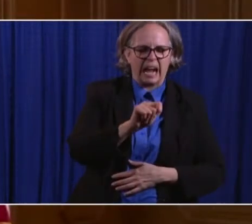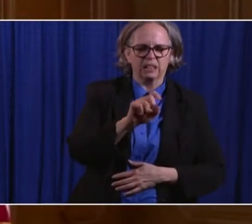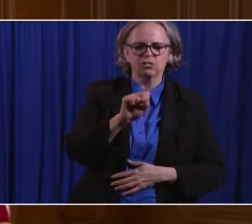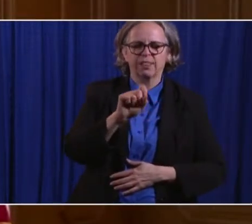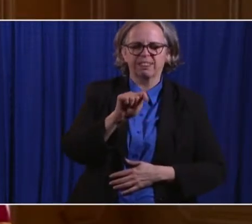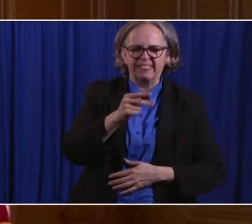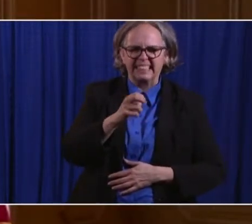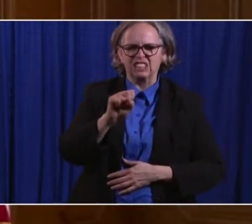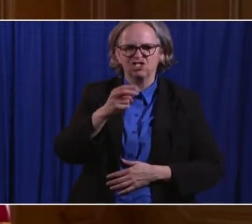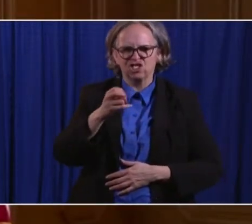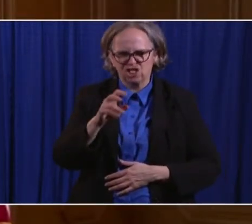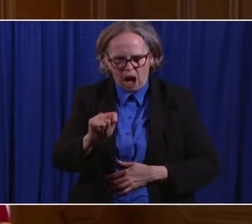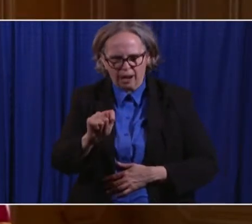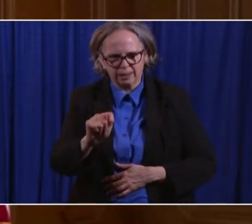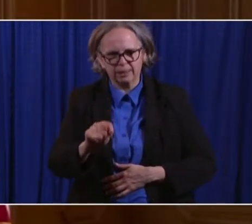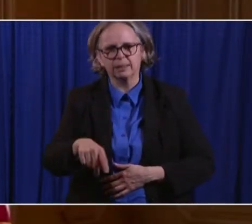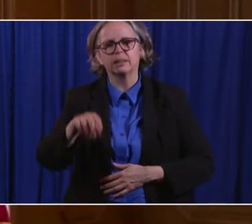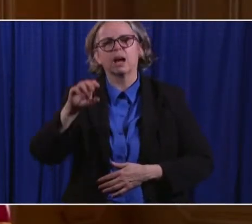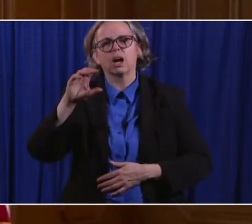coronavirus.ohio.gov. Again, that's